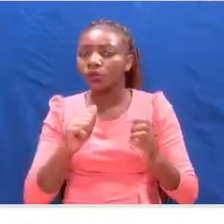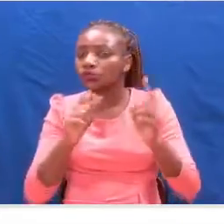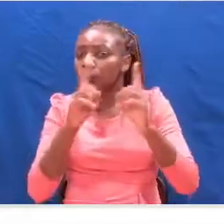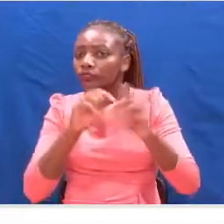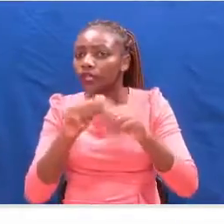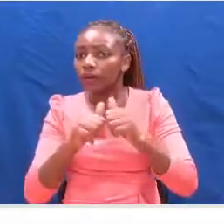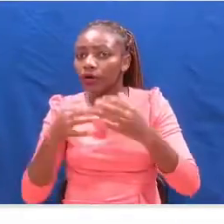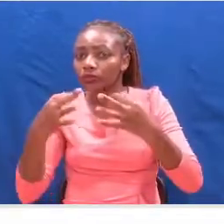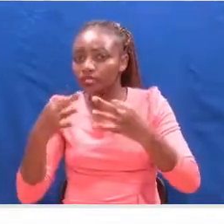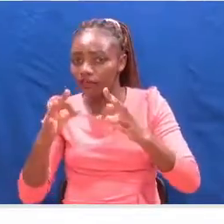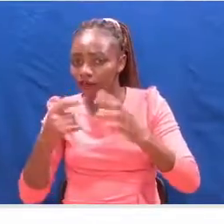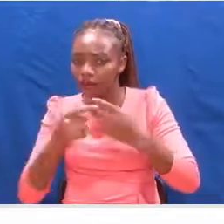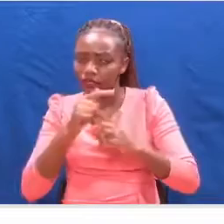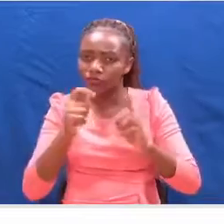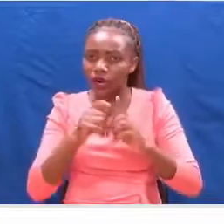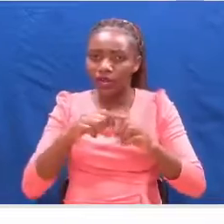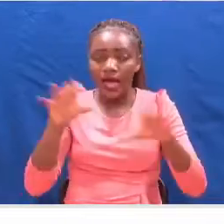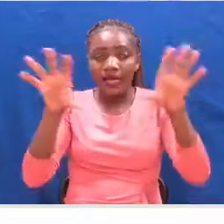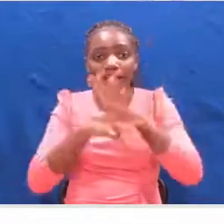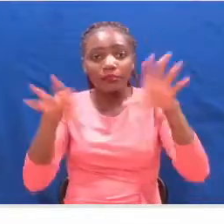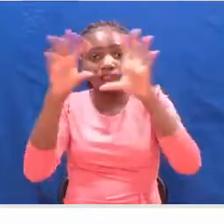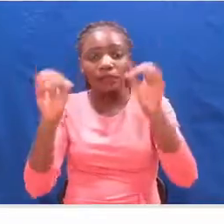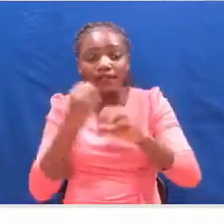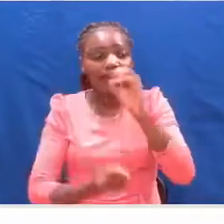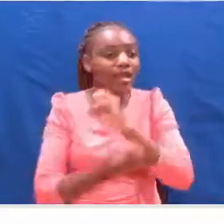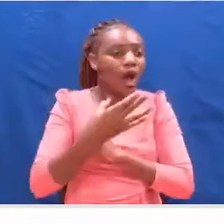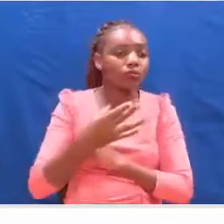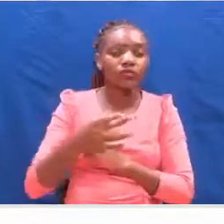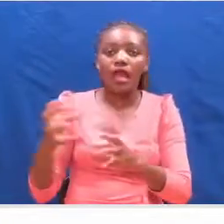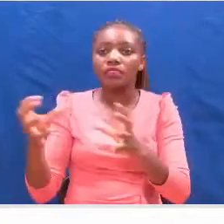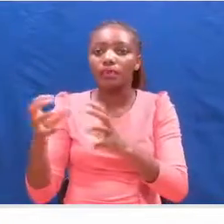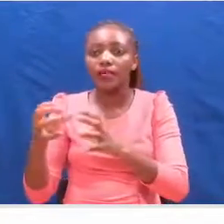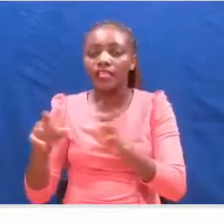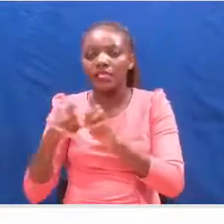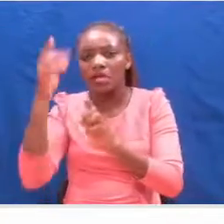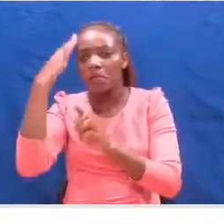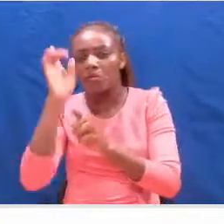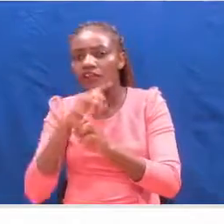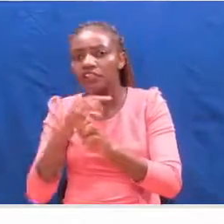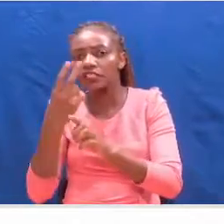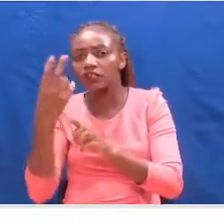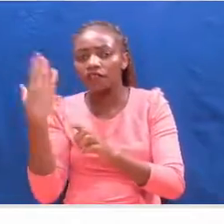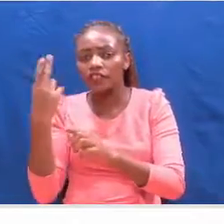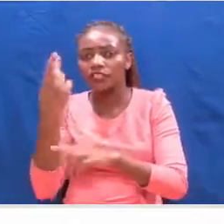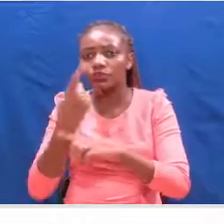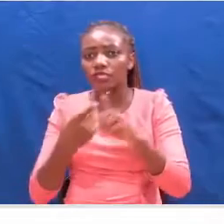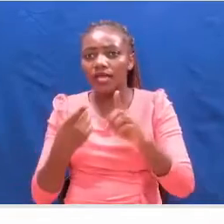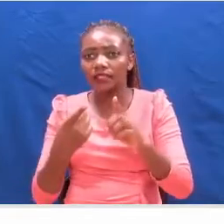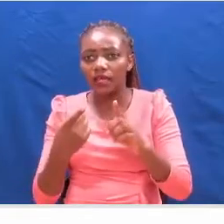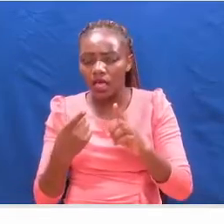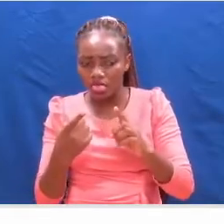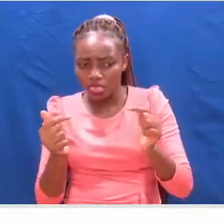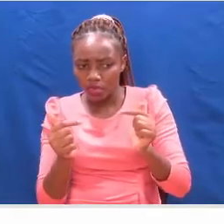his army would launch their party. Considering the last 2 years, there have been aliens to the Jubilee Party and